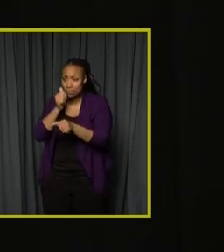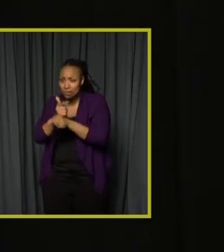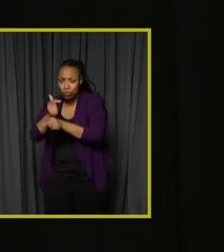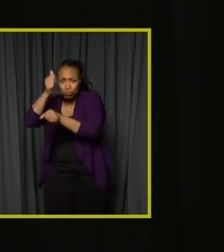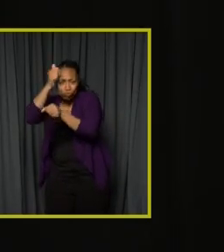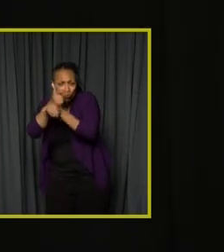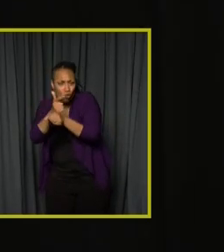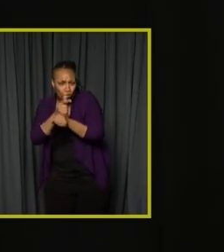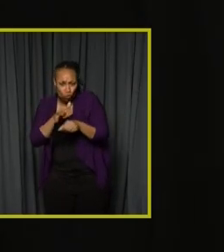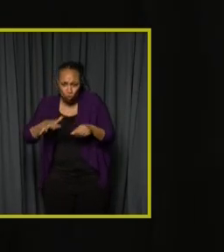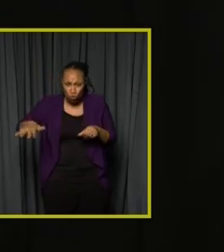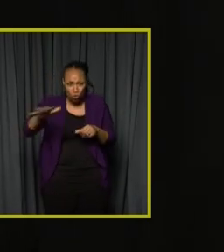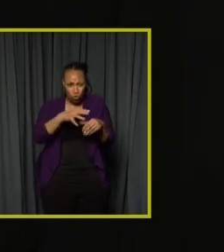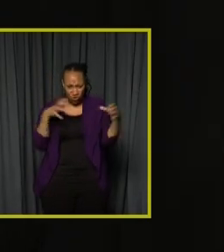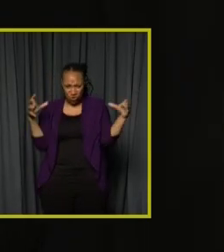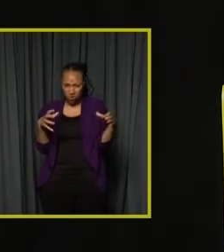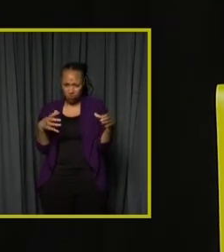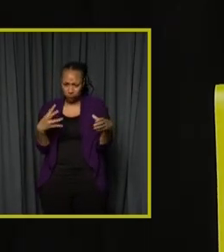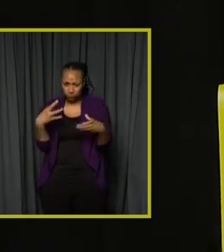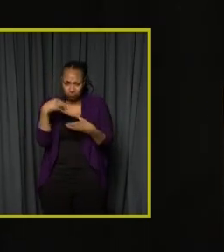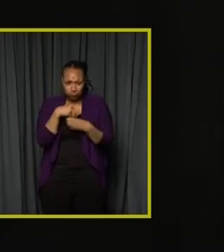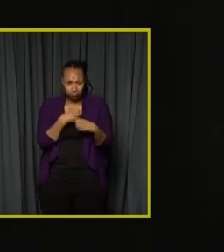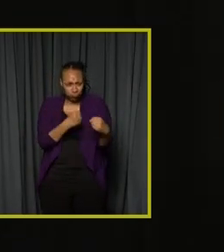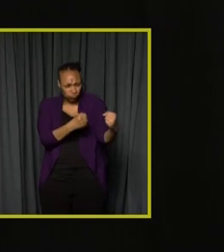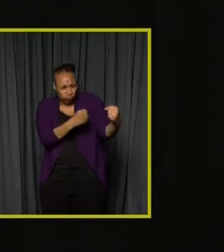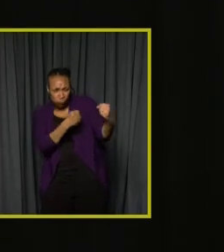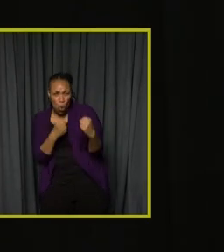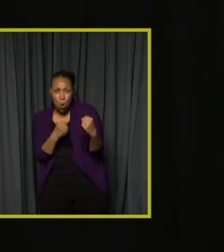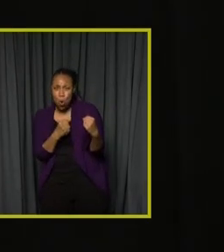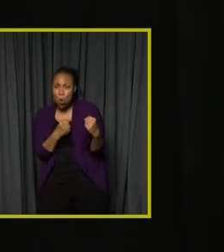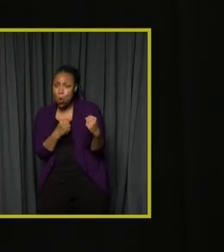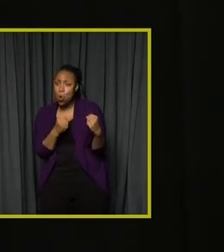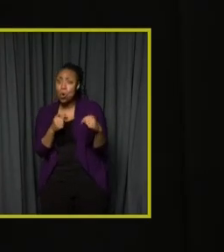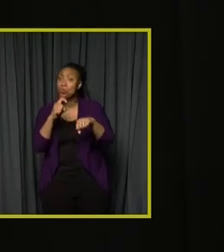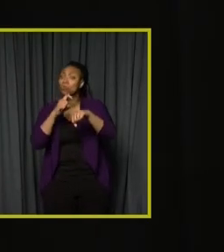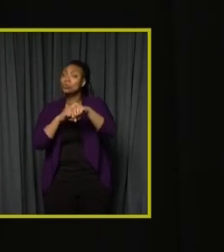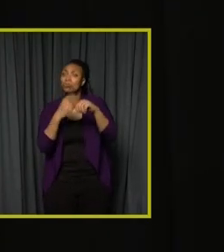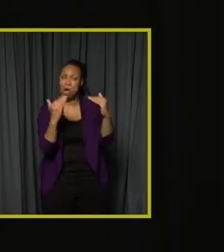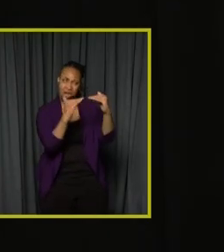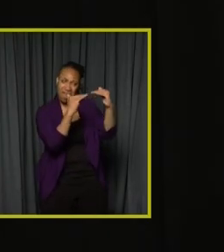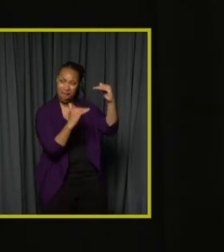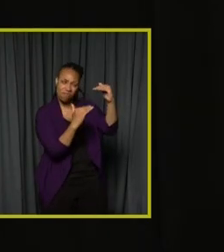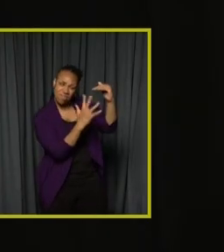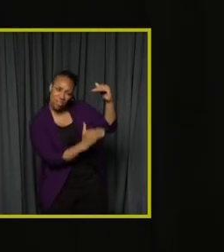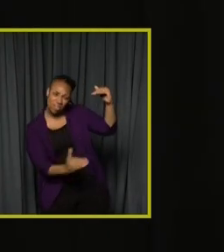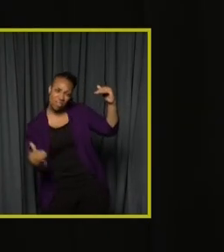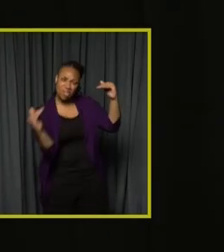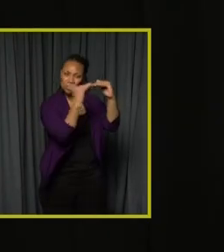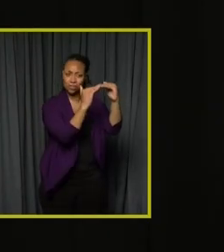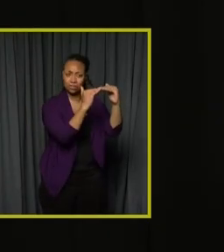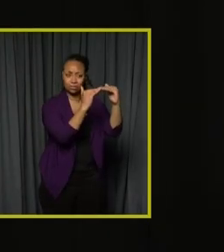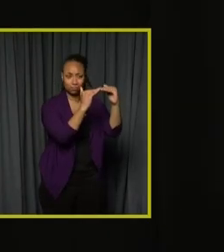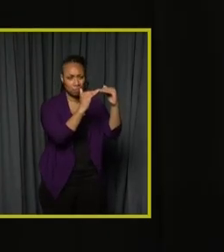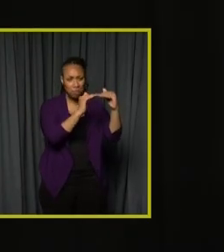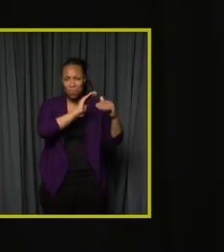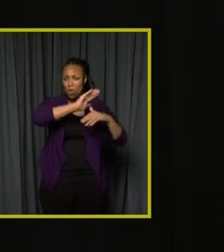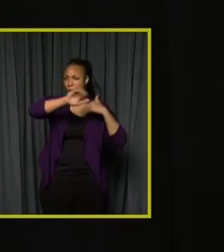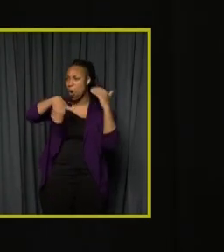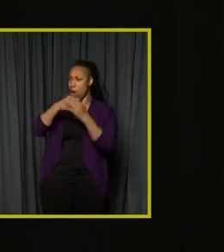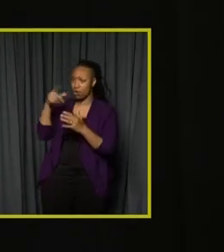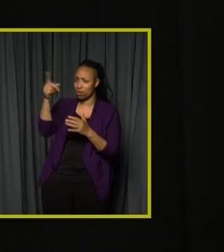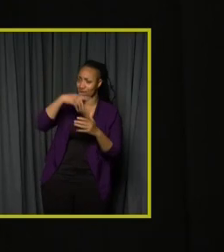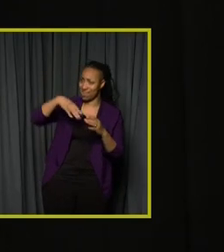the time to make justice a reality for all of God's children. So